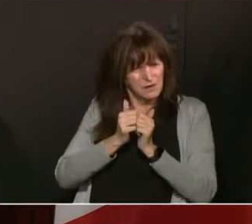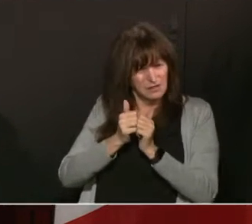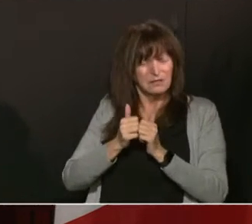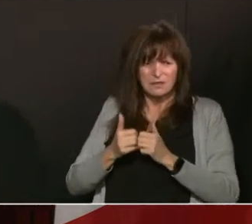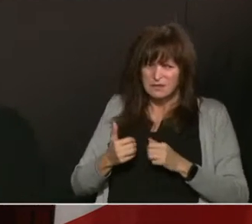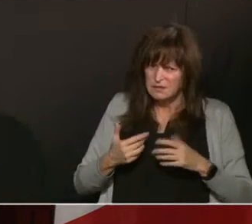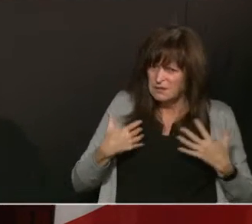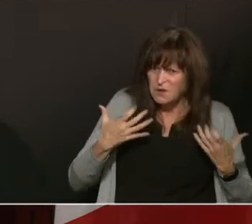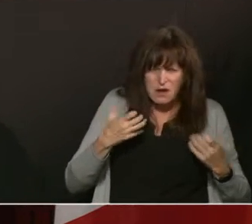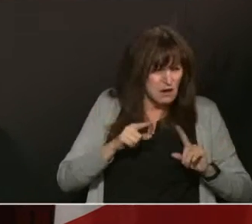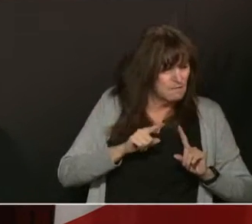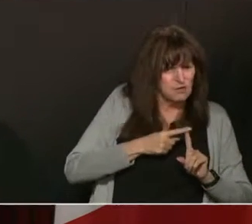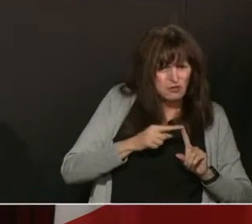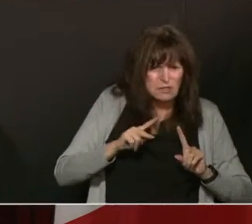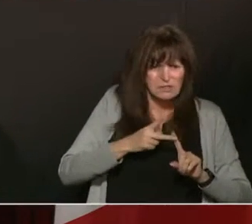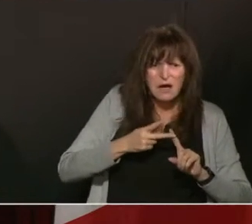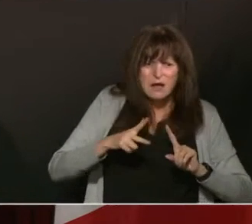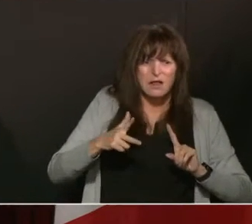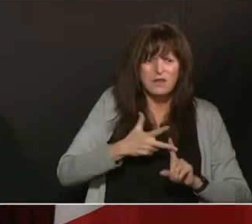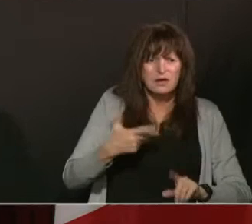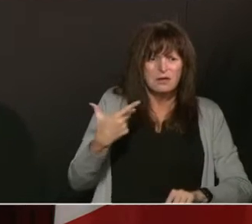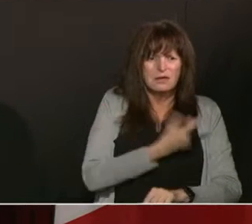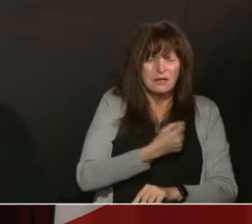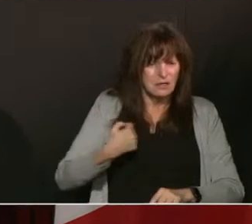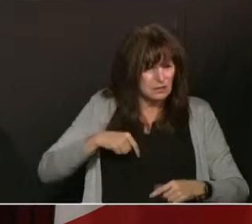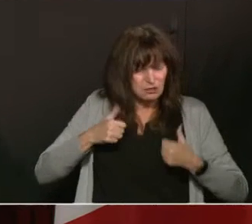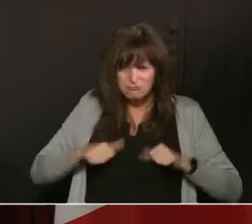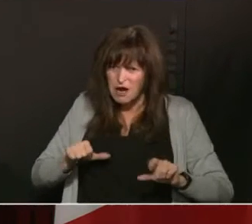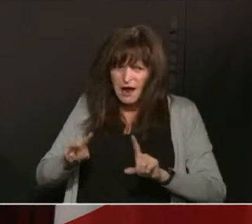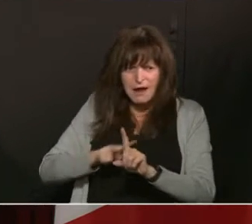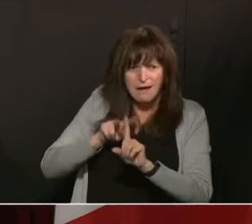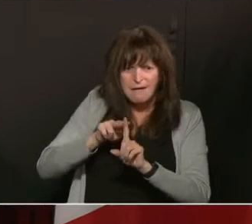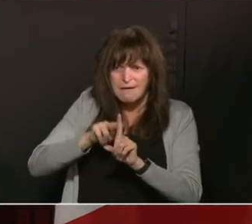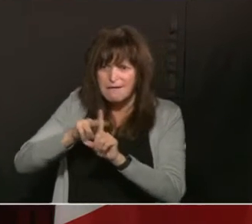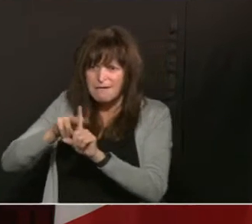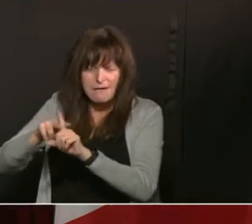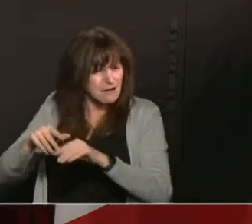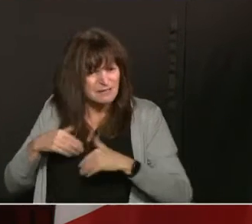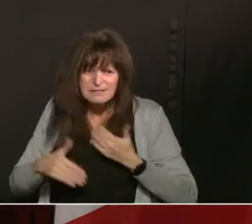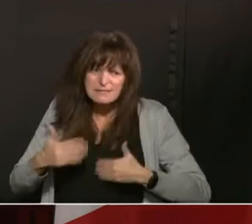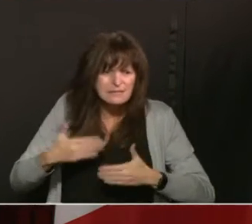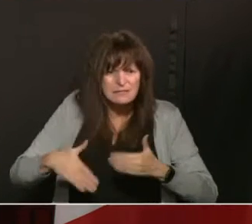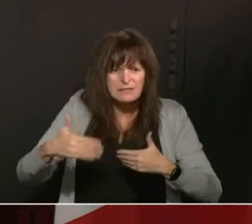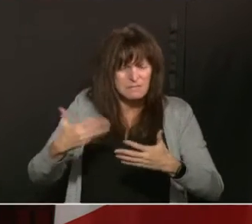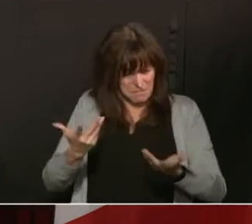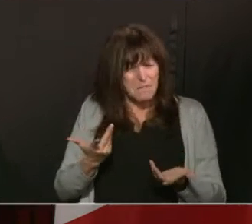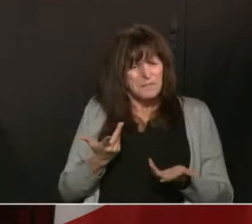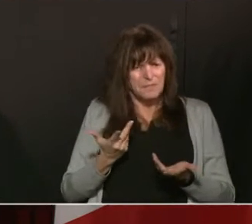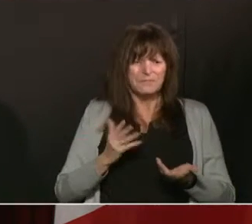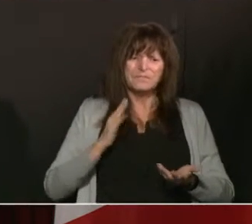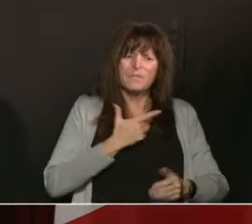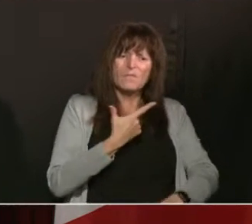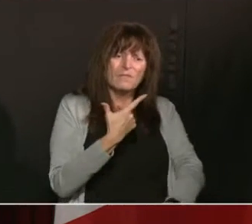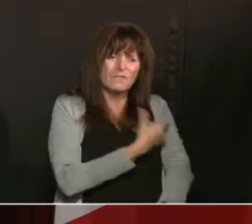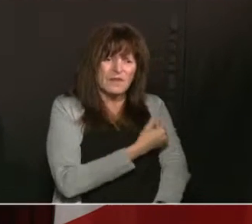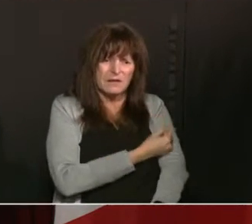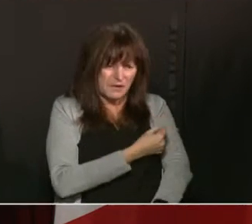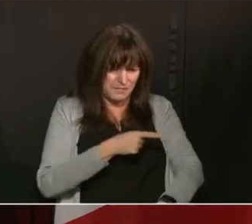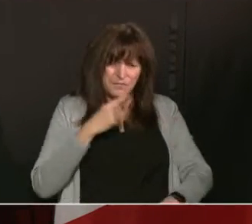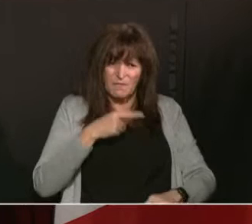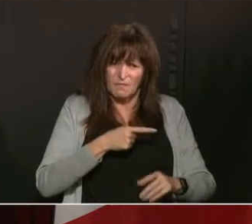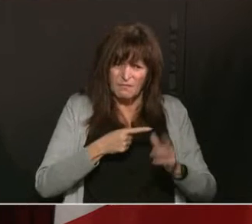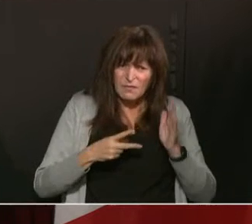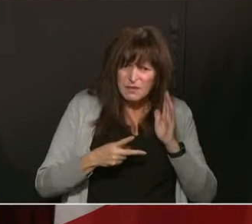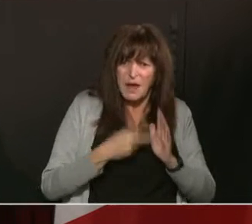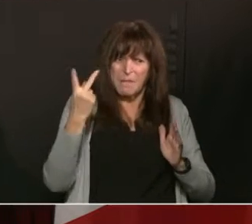possible. The province recently doubled its vaccination capacity to get as many vaccines in arms as